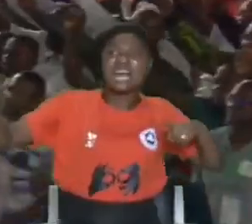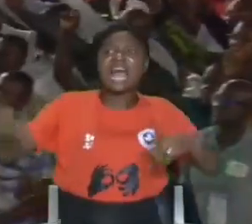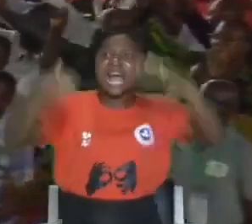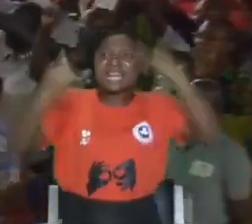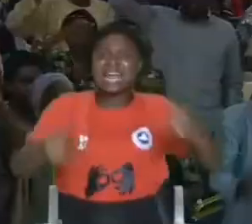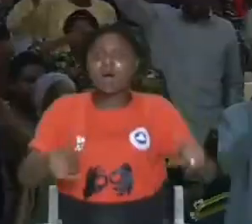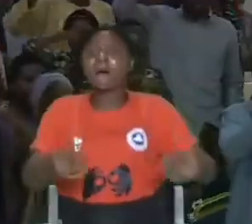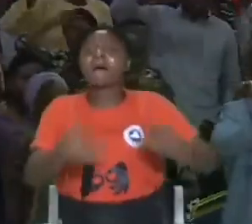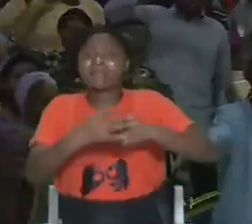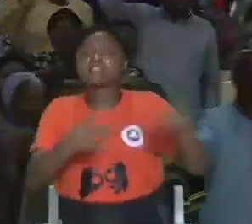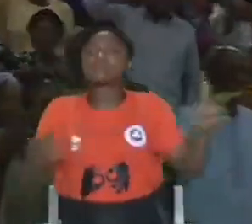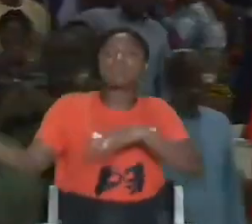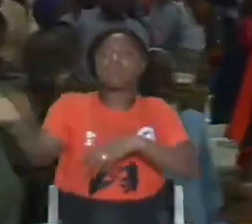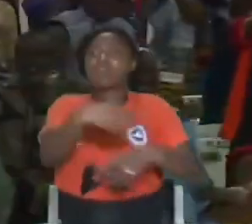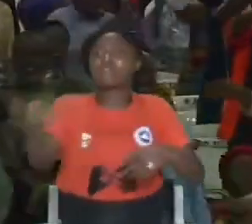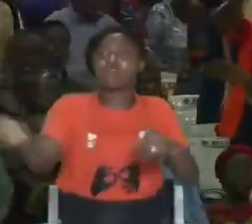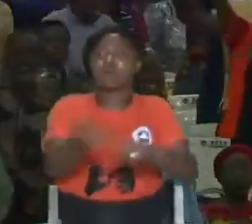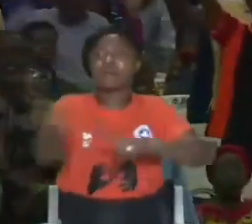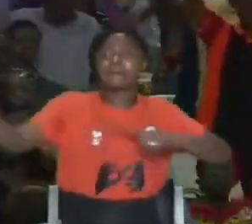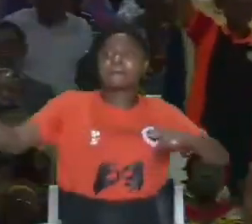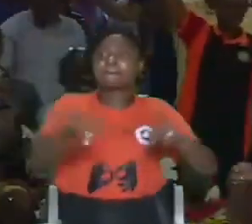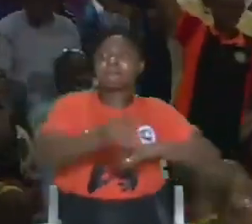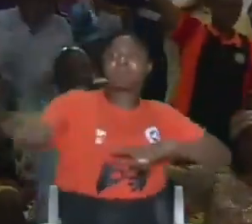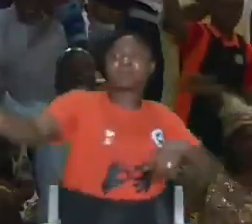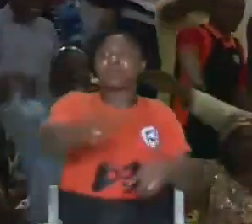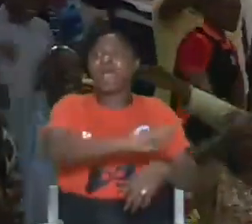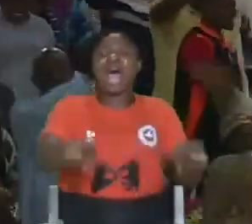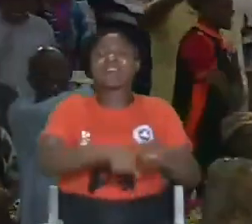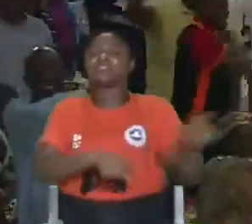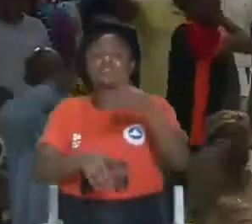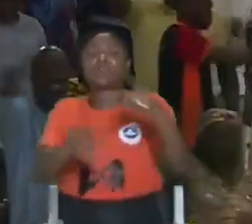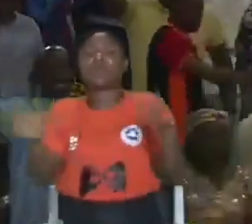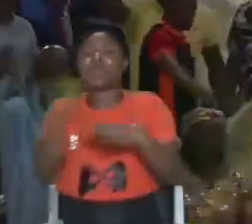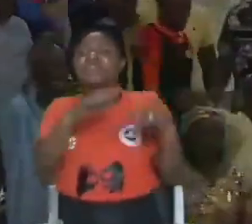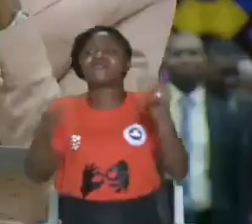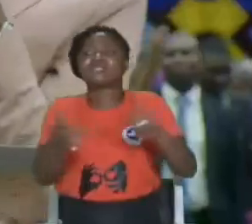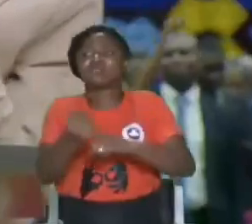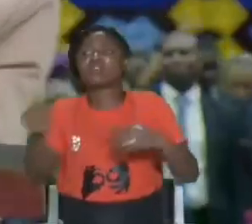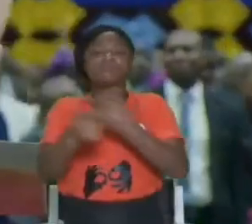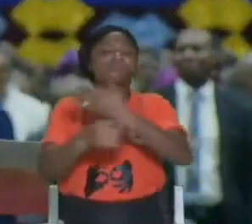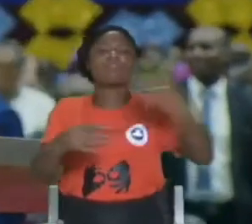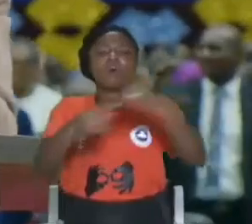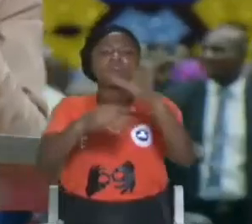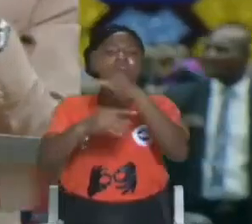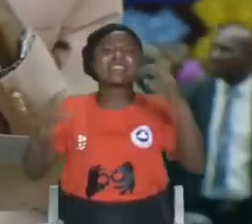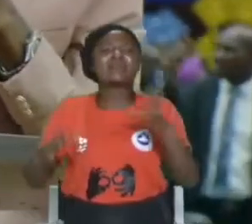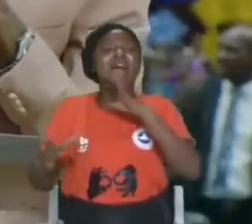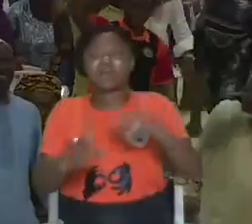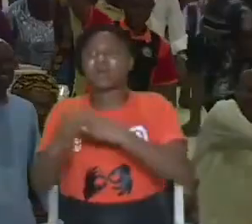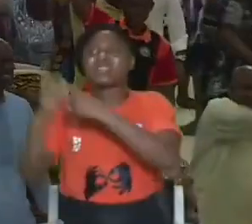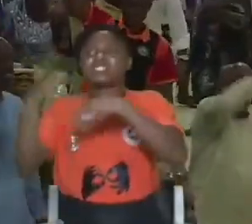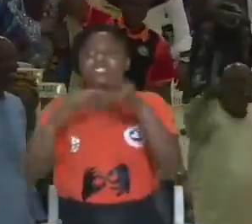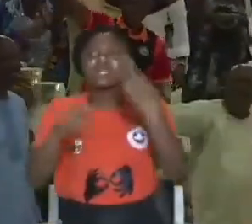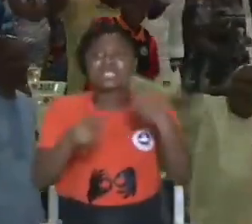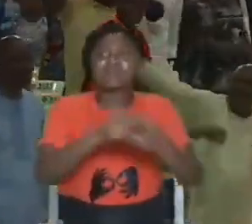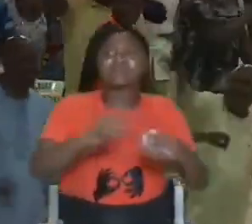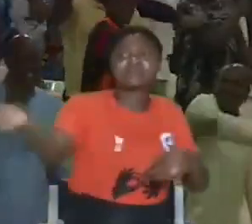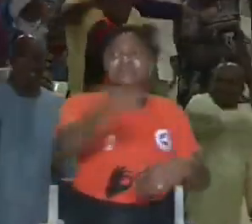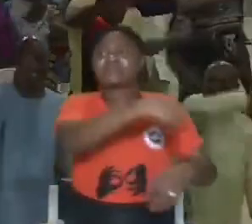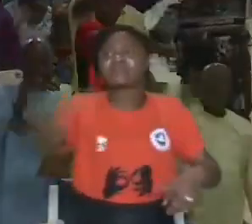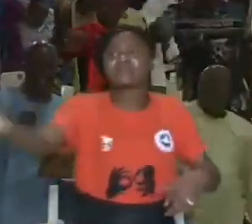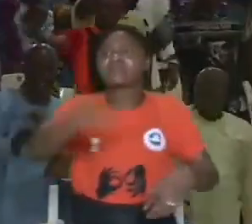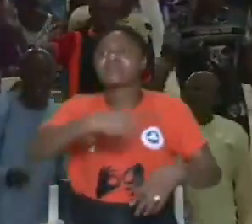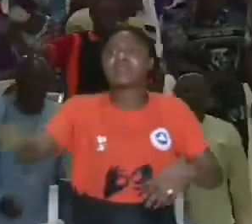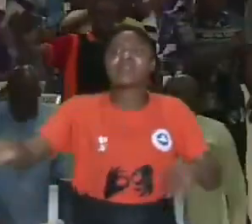begin to wave the rod. As you wave the rod, your enemies are running tonight in the name of Jesus. Thank you